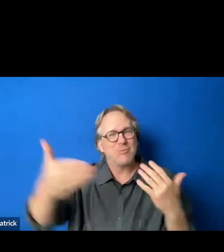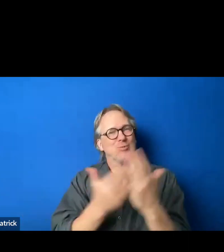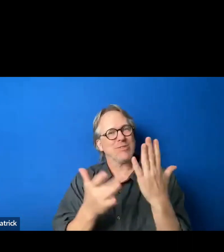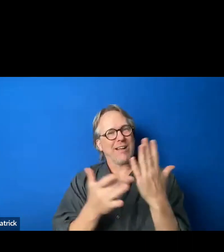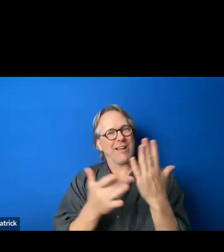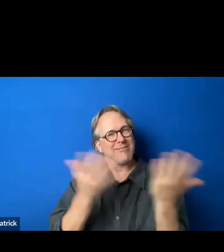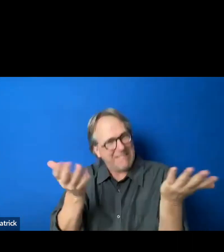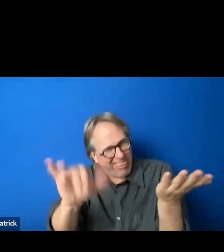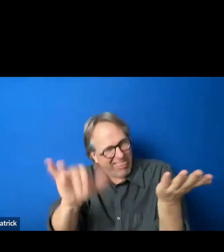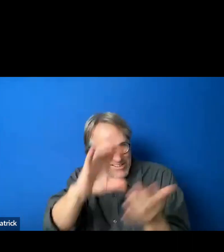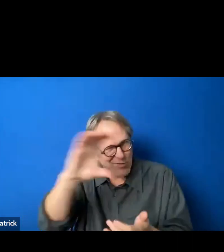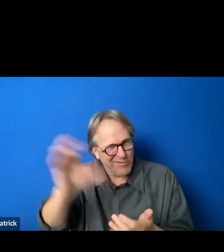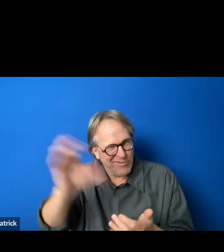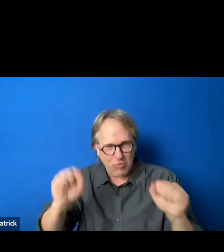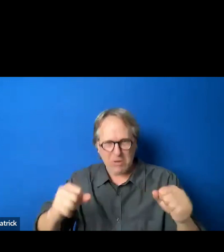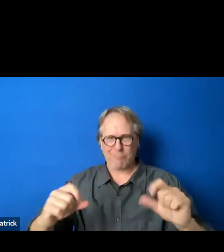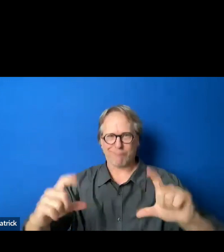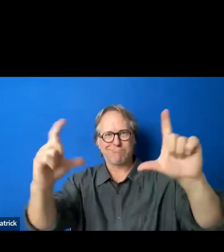us all together.